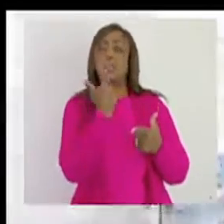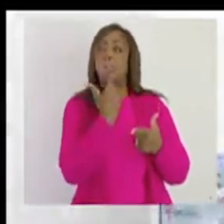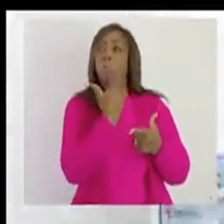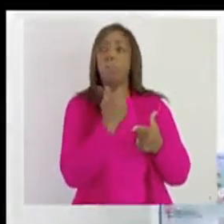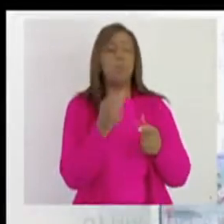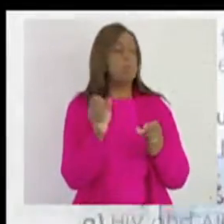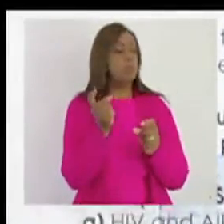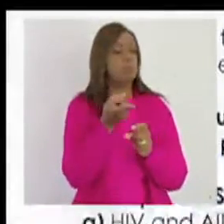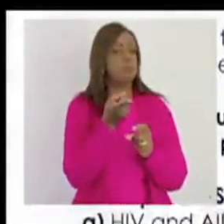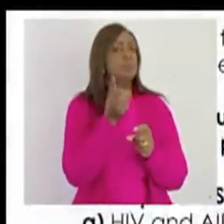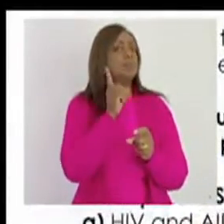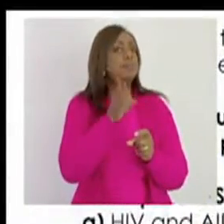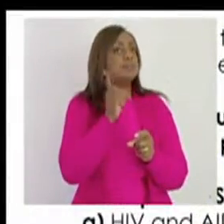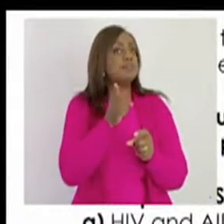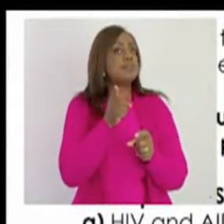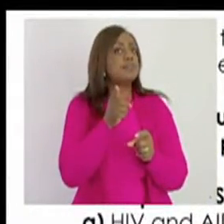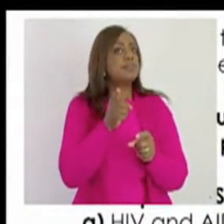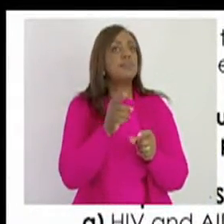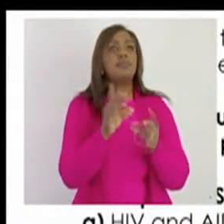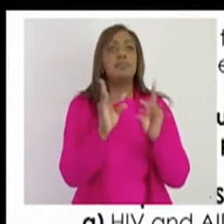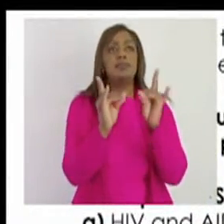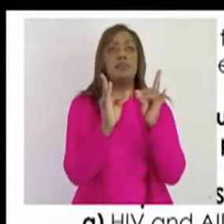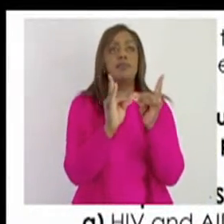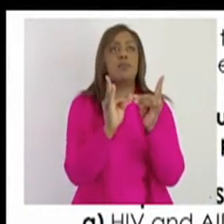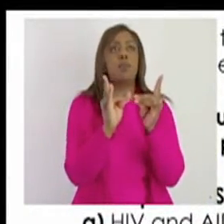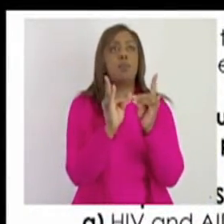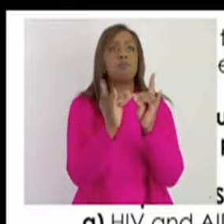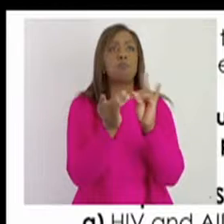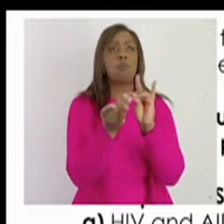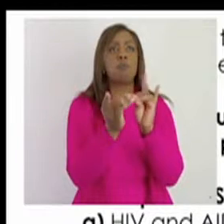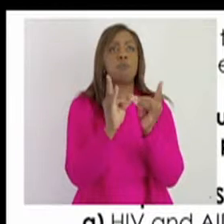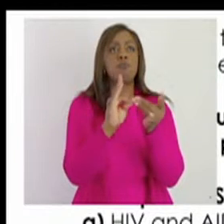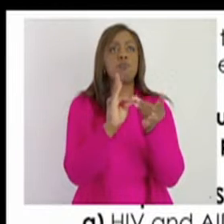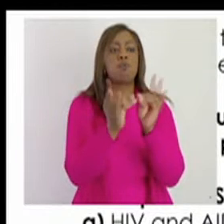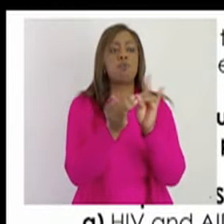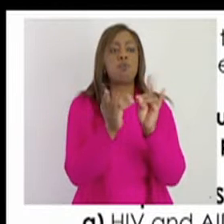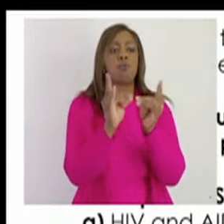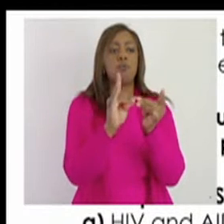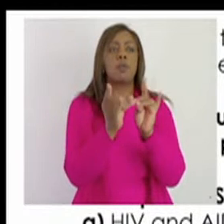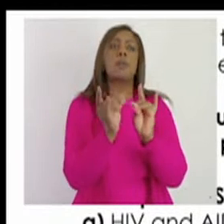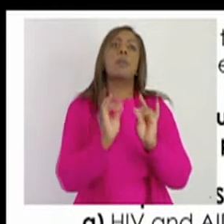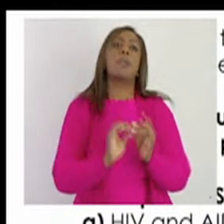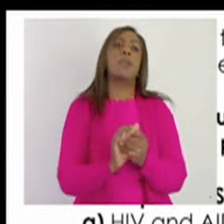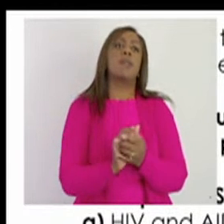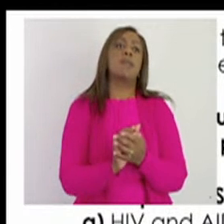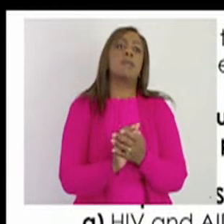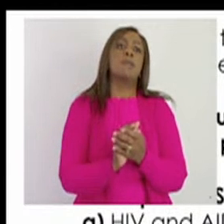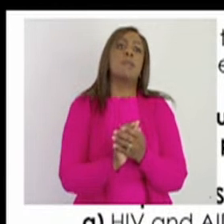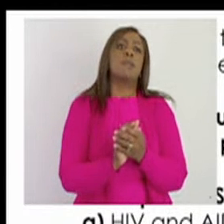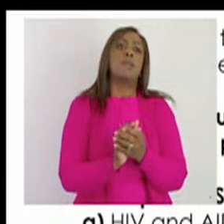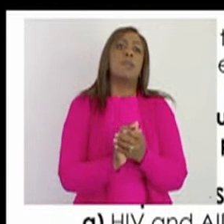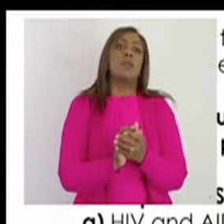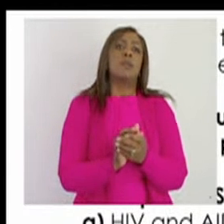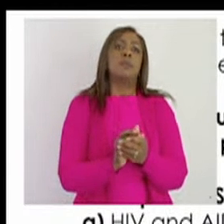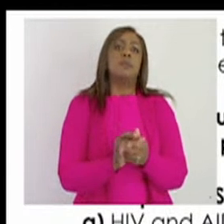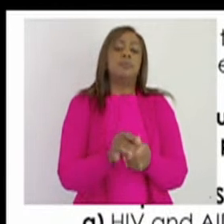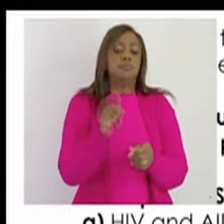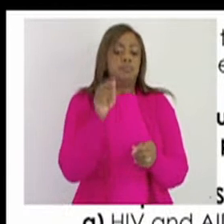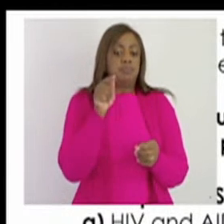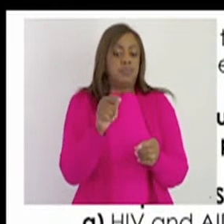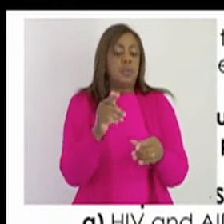open cut on his or her lips, then that, and then you're also having an open cut on your lips, that might end